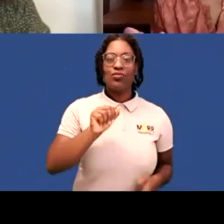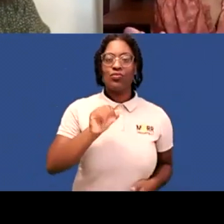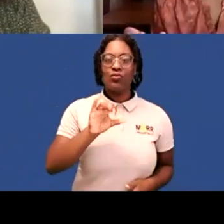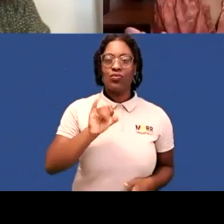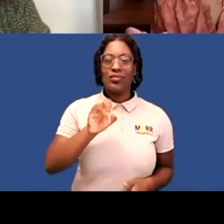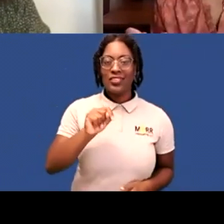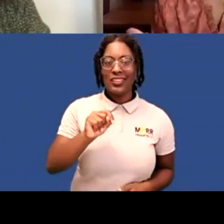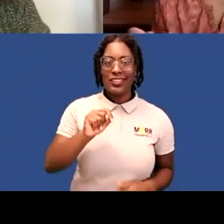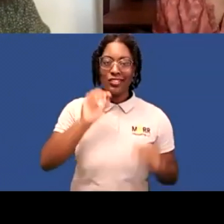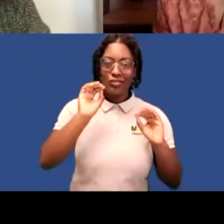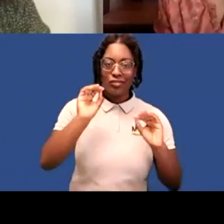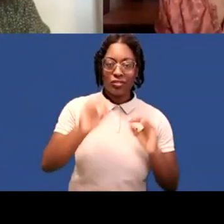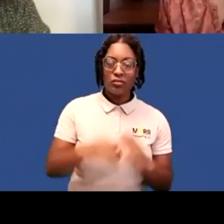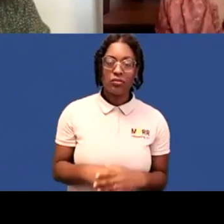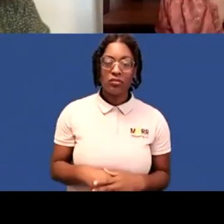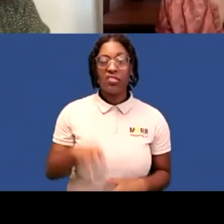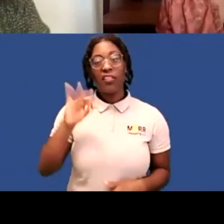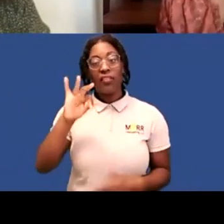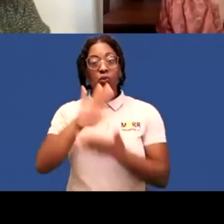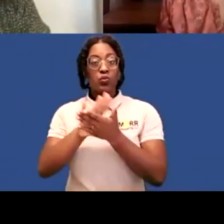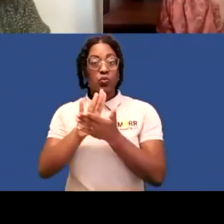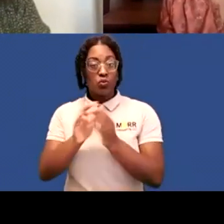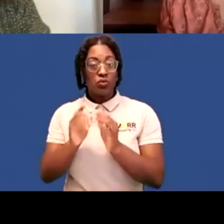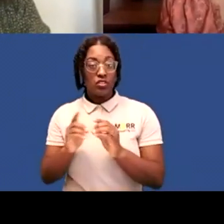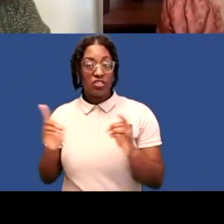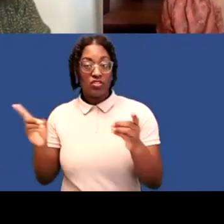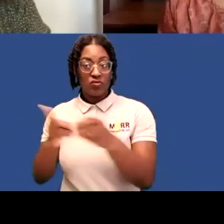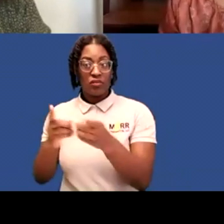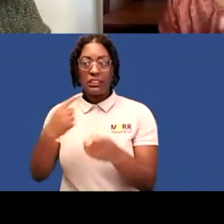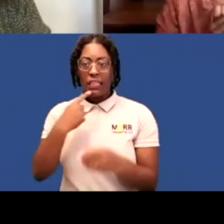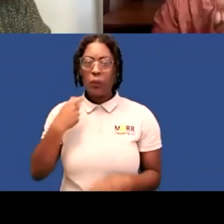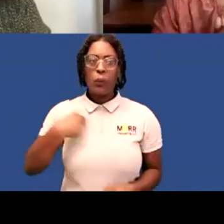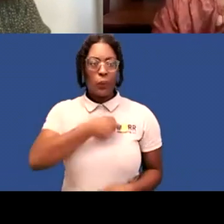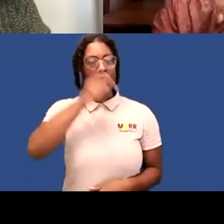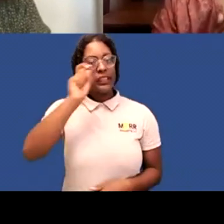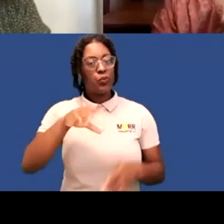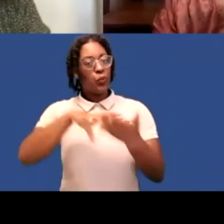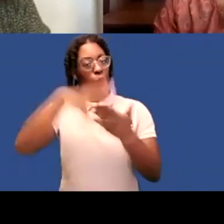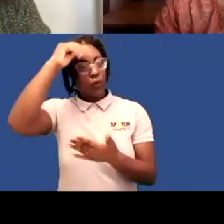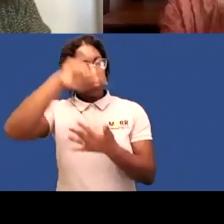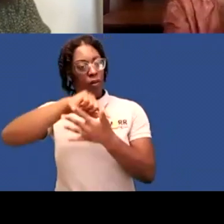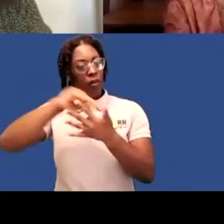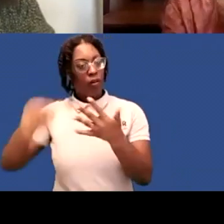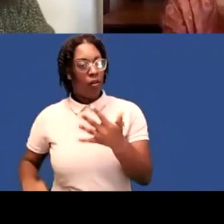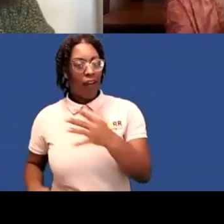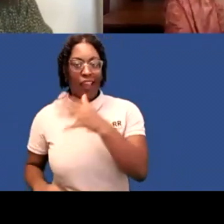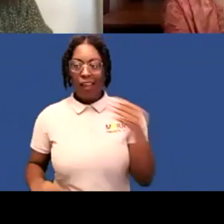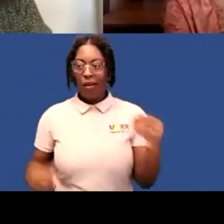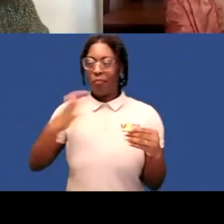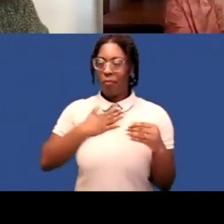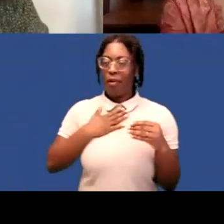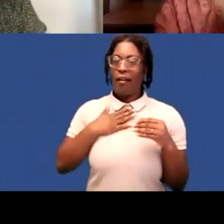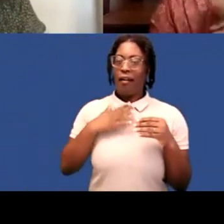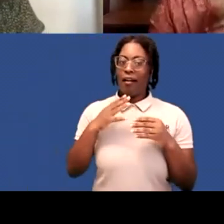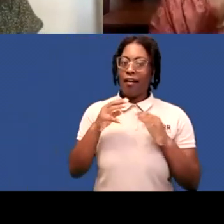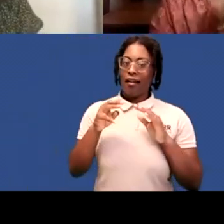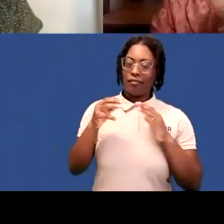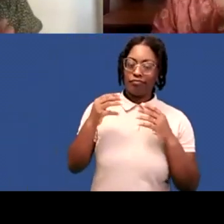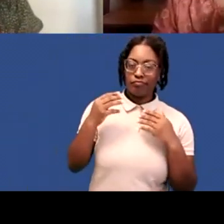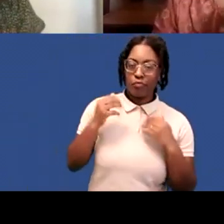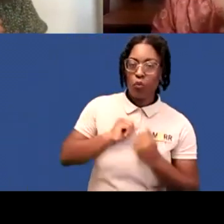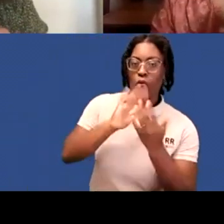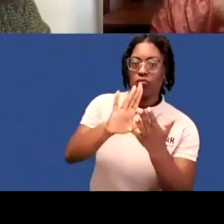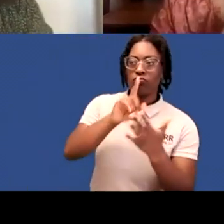supposed to learn, then you're doing exactly what the school district has asked. And so it's a good way to kind of like, you know, push it off on someone else